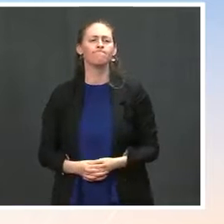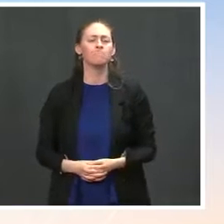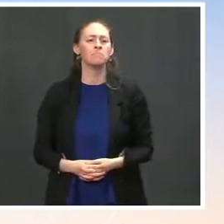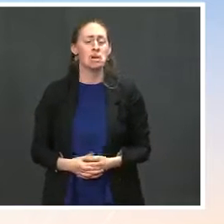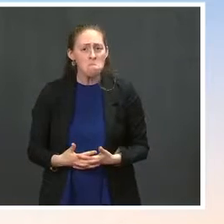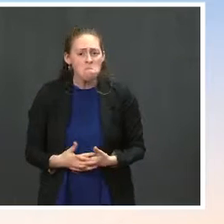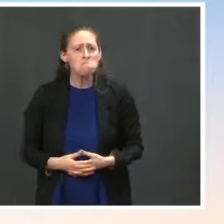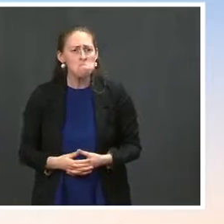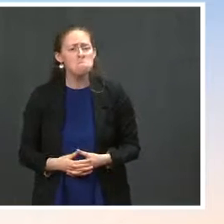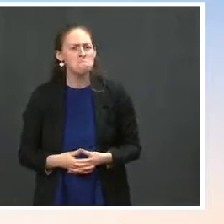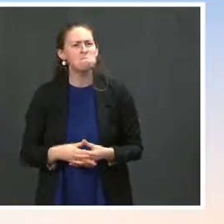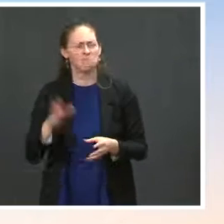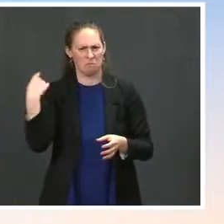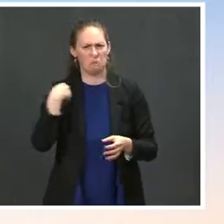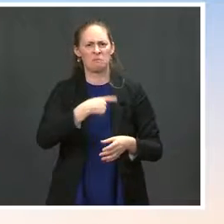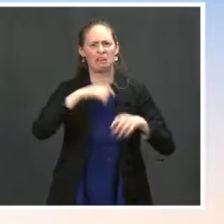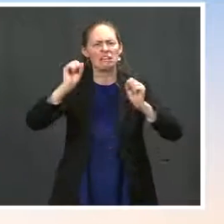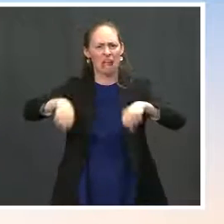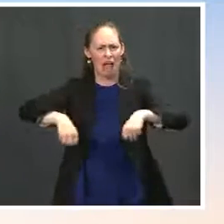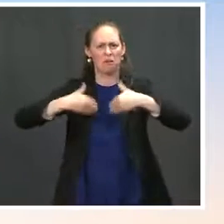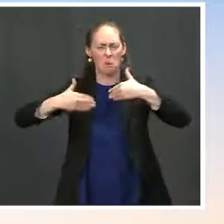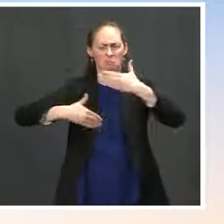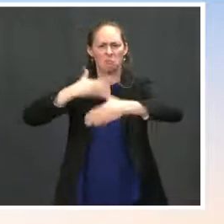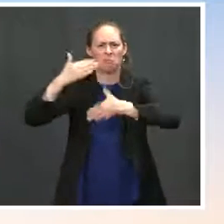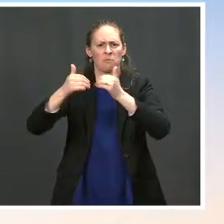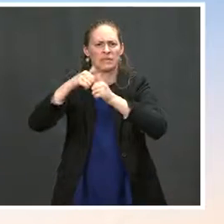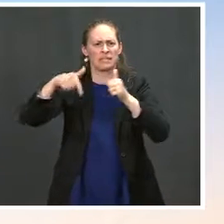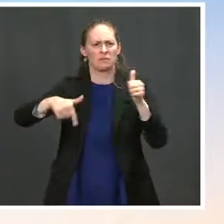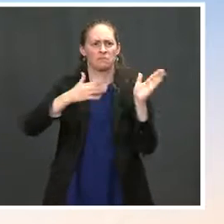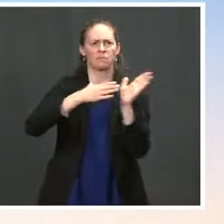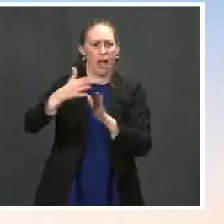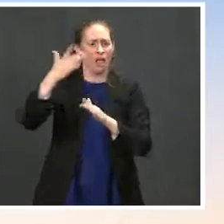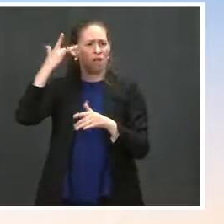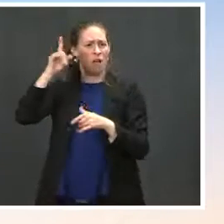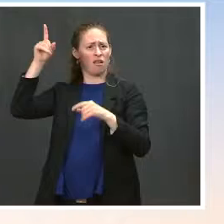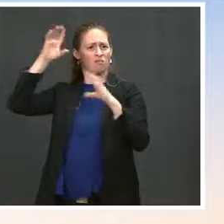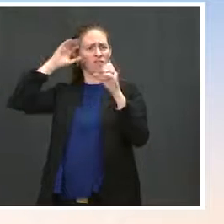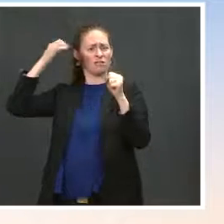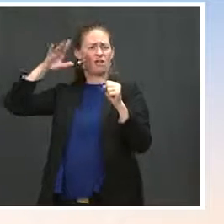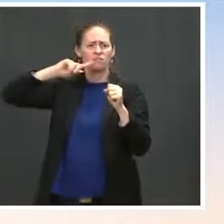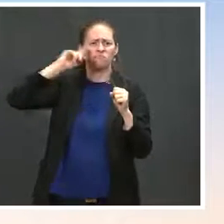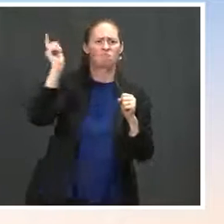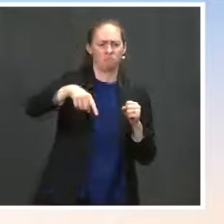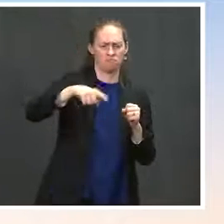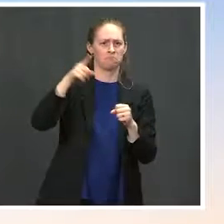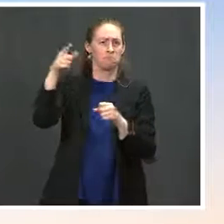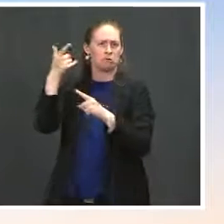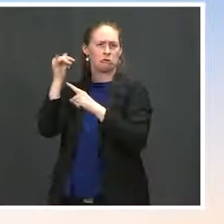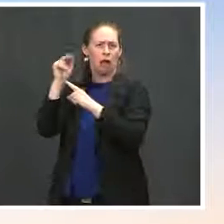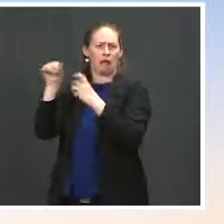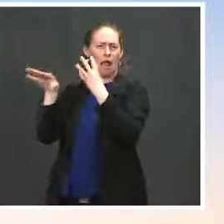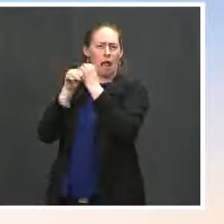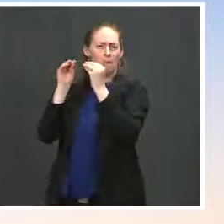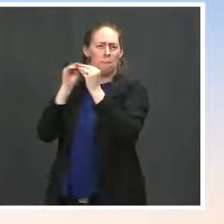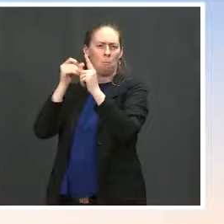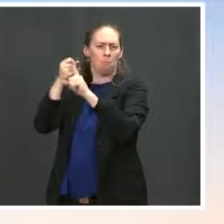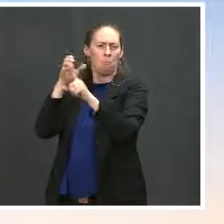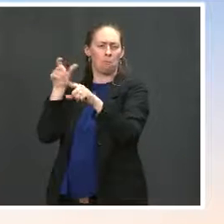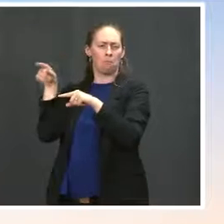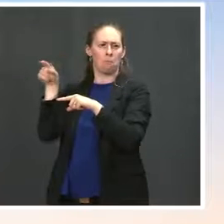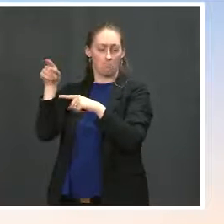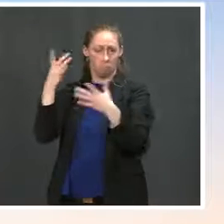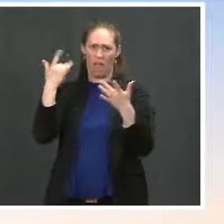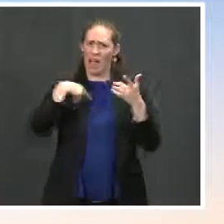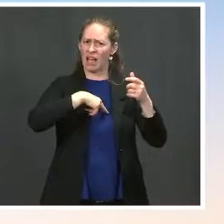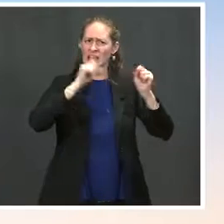executable through just executive order. I'm going to let Gina speak to this, but a lot of the plan is executable through order. But that's the